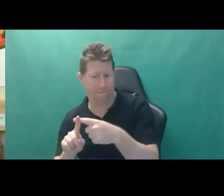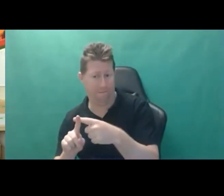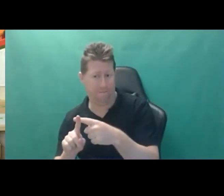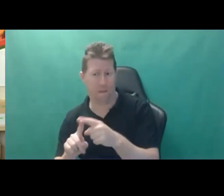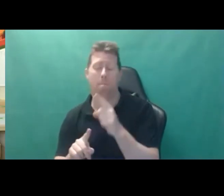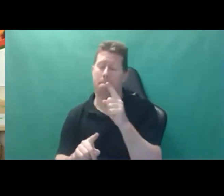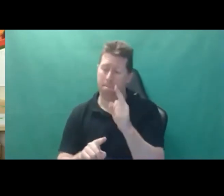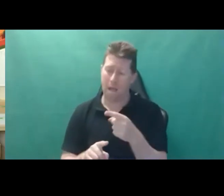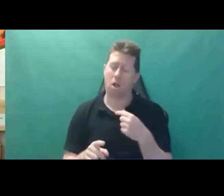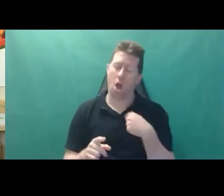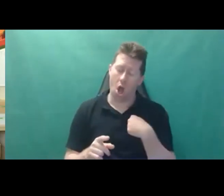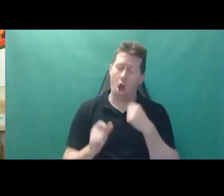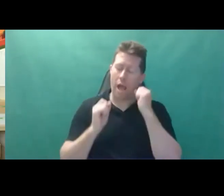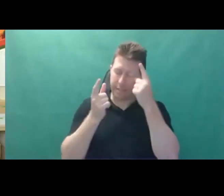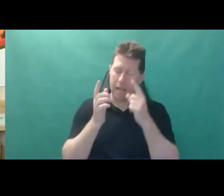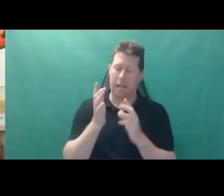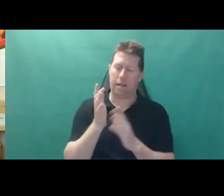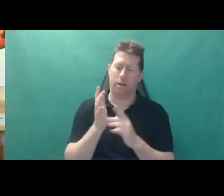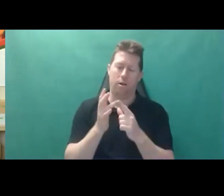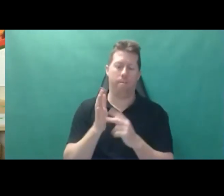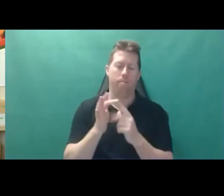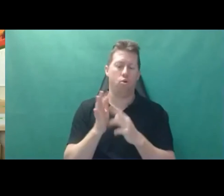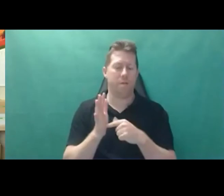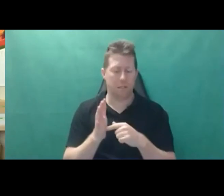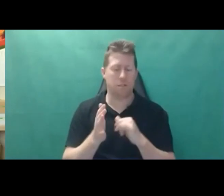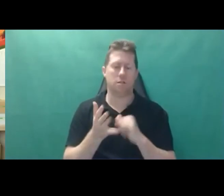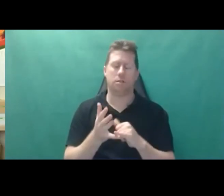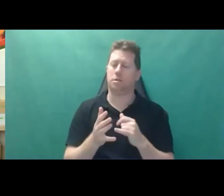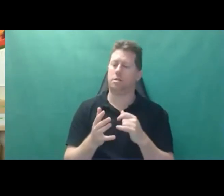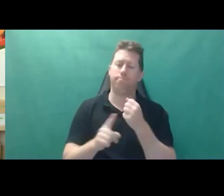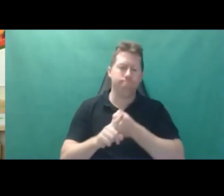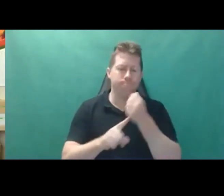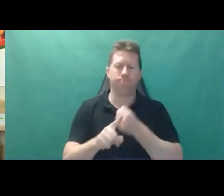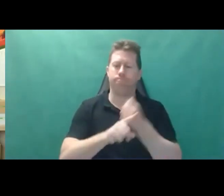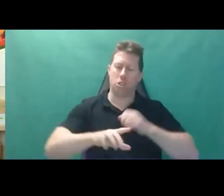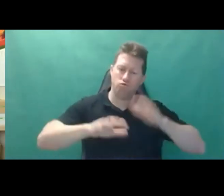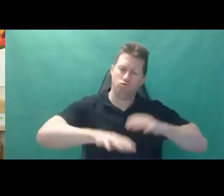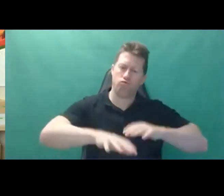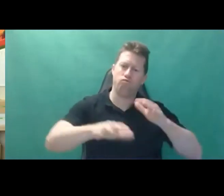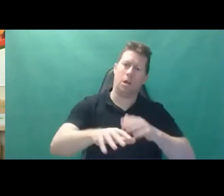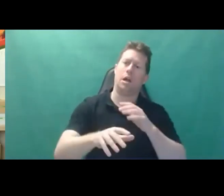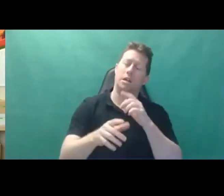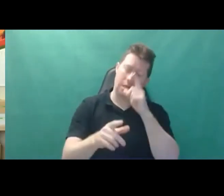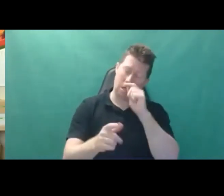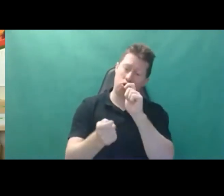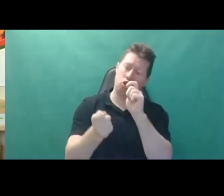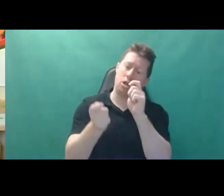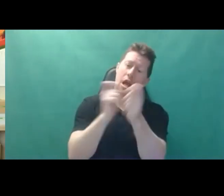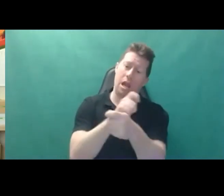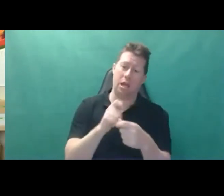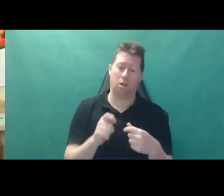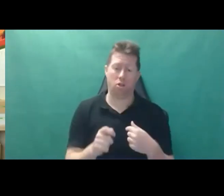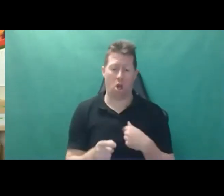I understand that movements evolve. Um, I'm not necessarily happy with the direction and I'm definitely keep putting